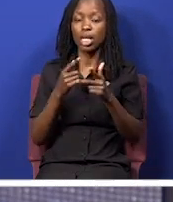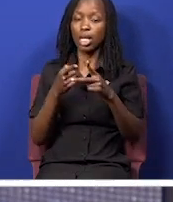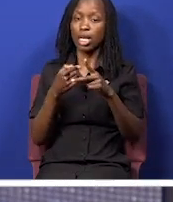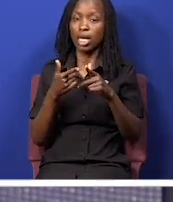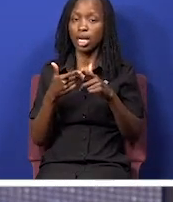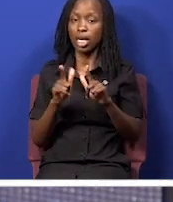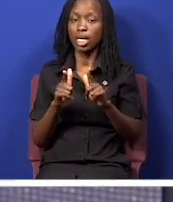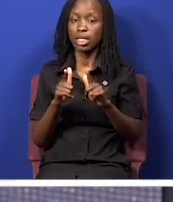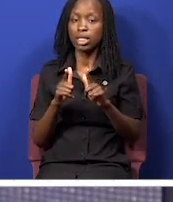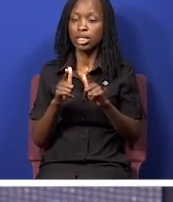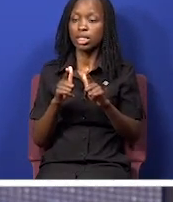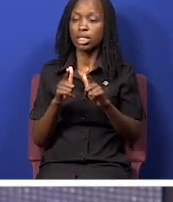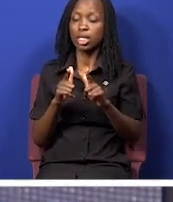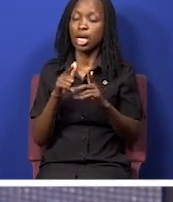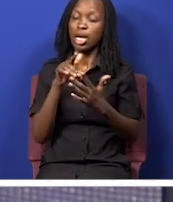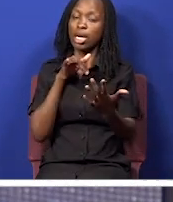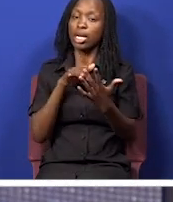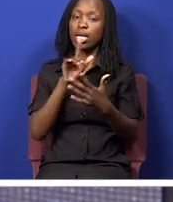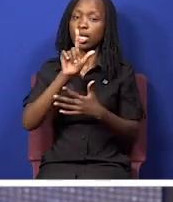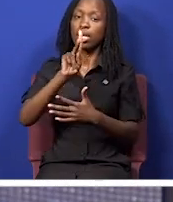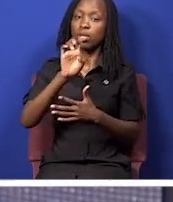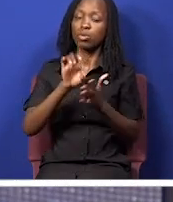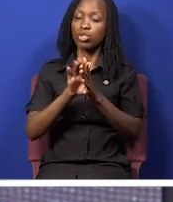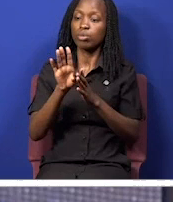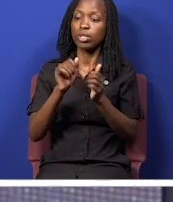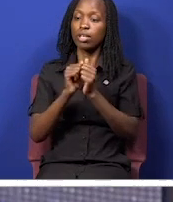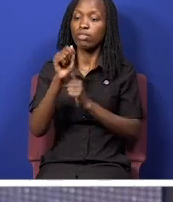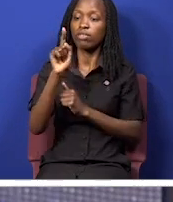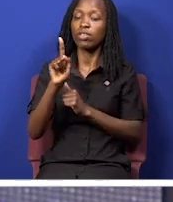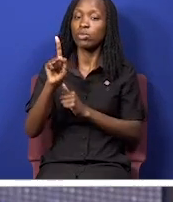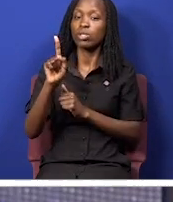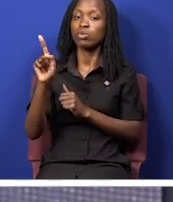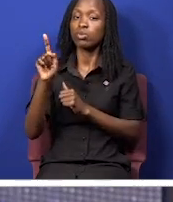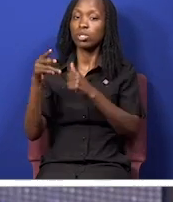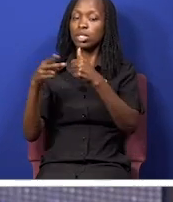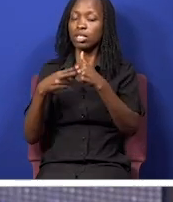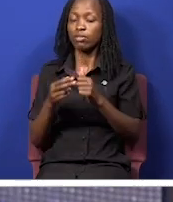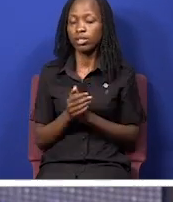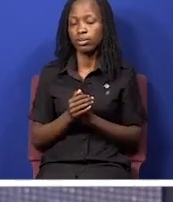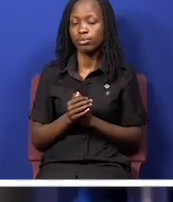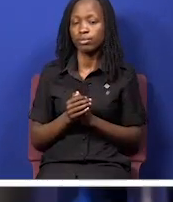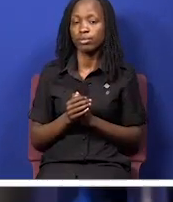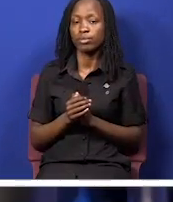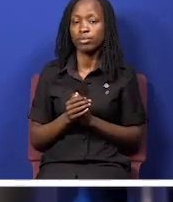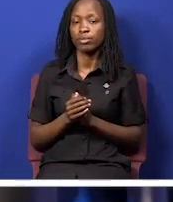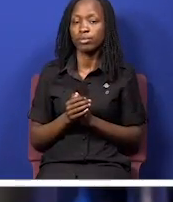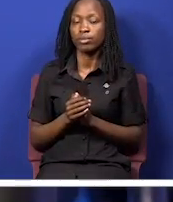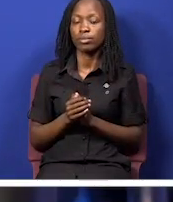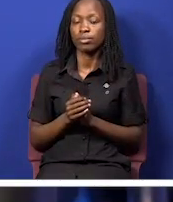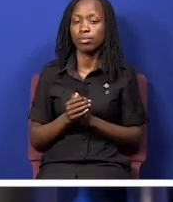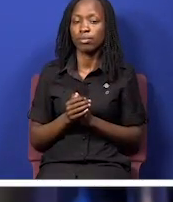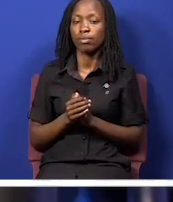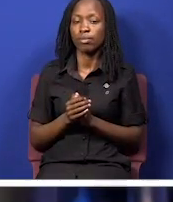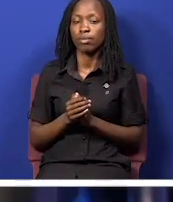and read. Joshua, could you please read Luke chapter 15, verse 1 to 7? Yes, Luke chapter 15, verse 1 to